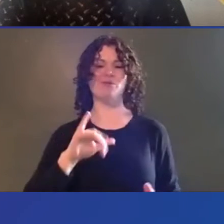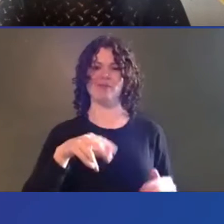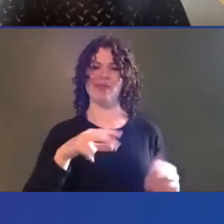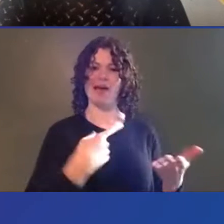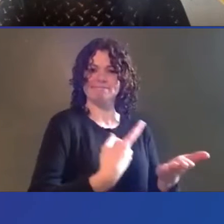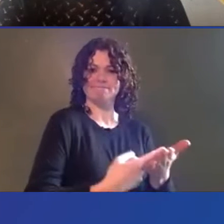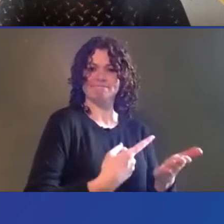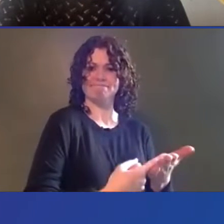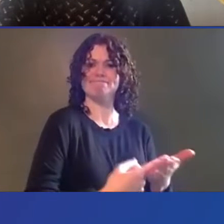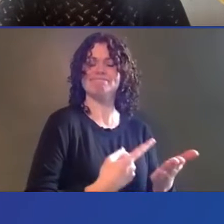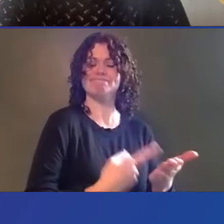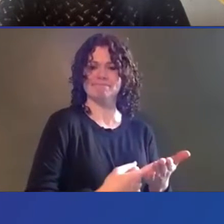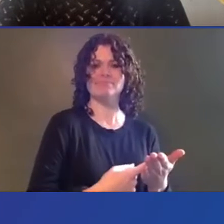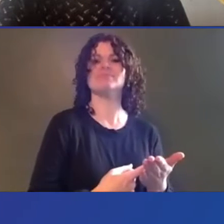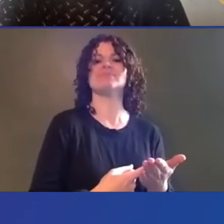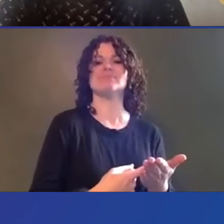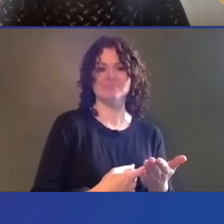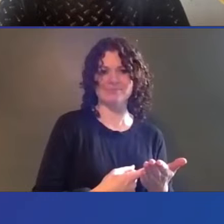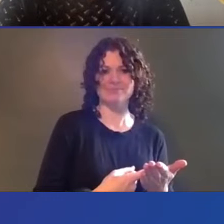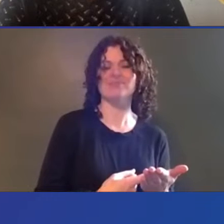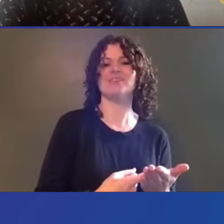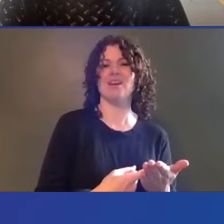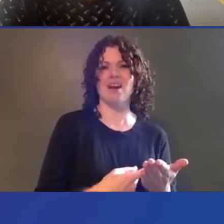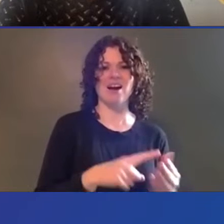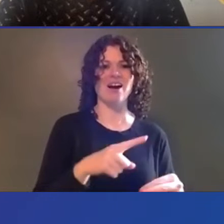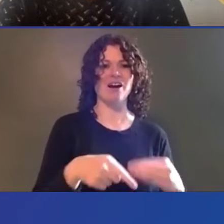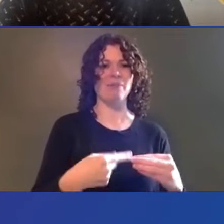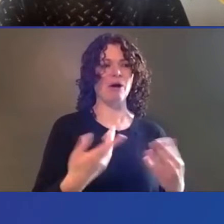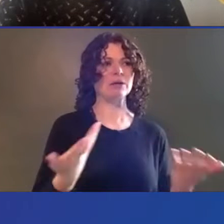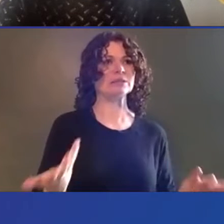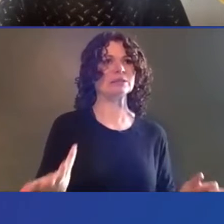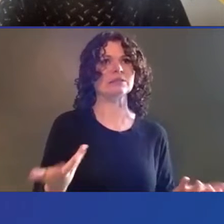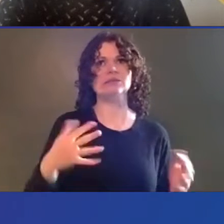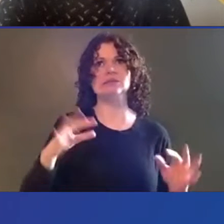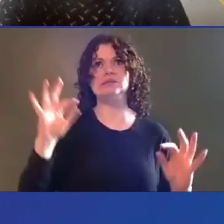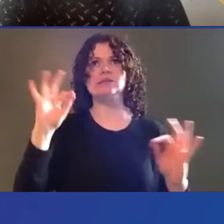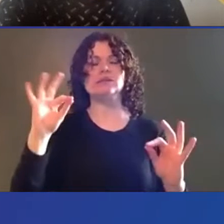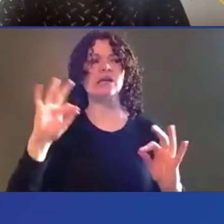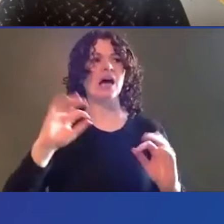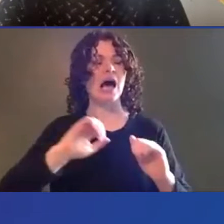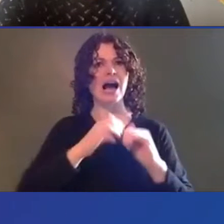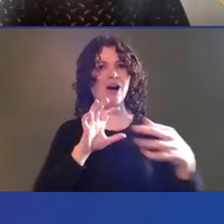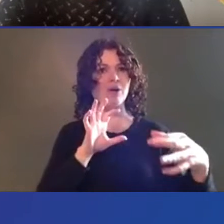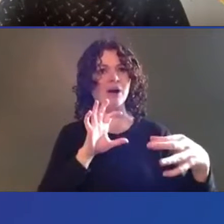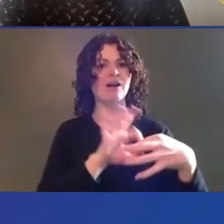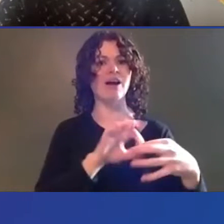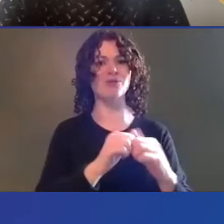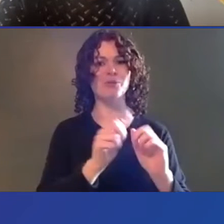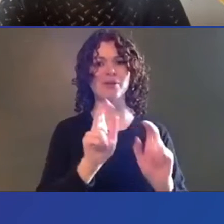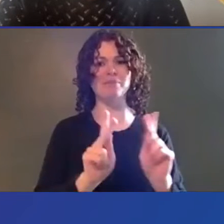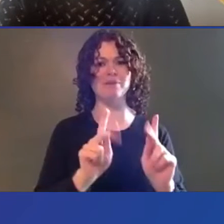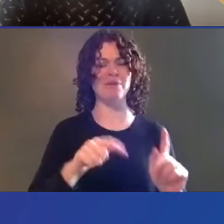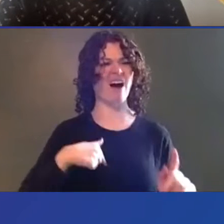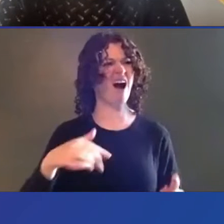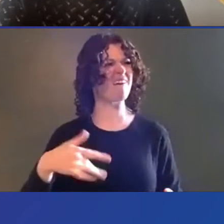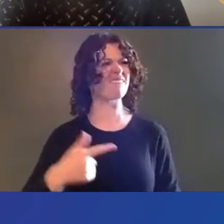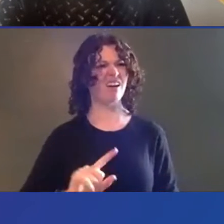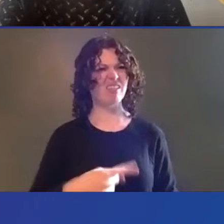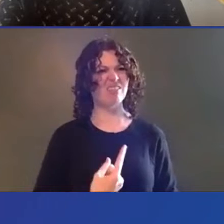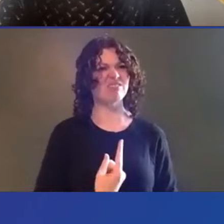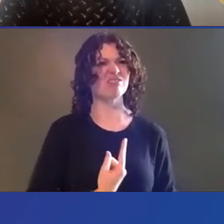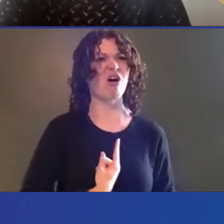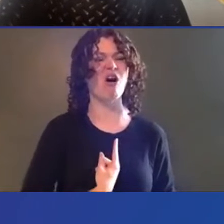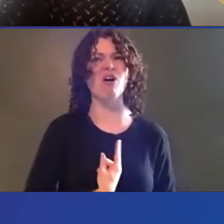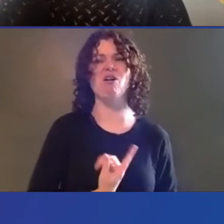few years, the sense of not knowing how to connect with other people, and the sense of isolation that oftentimes is one of the